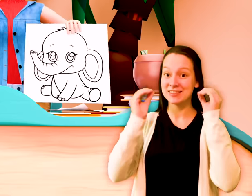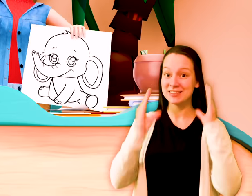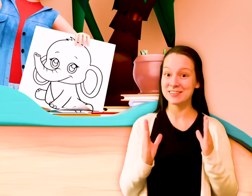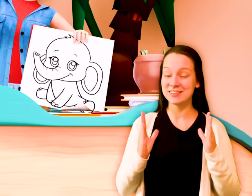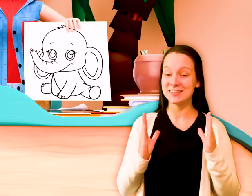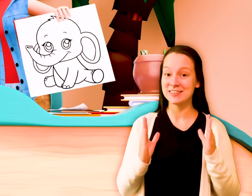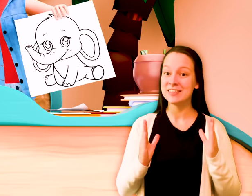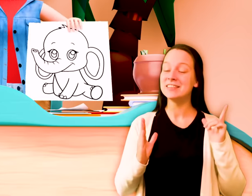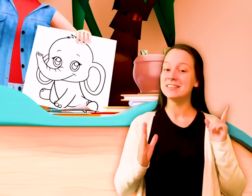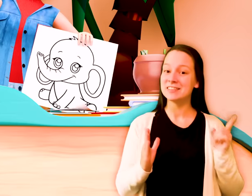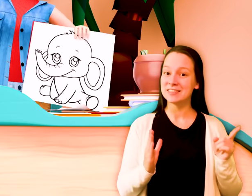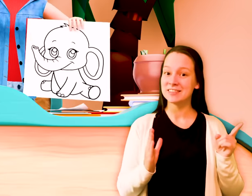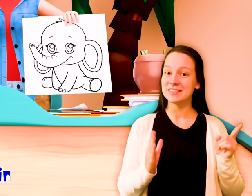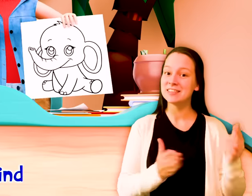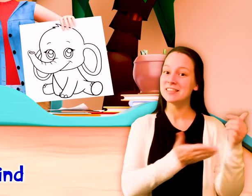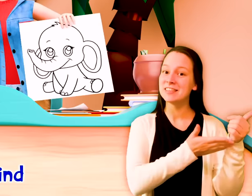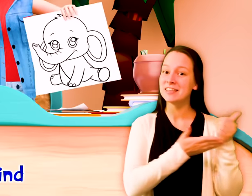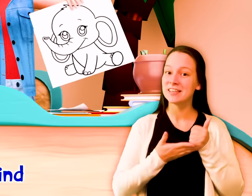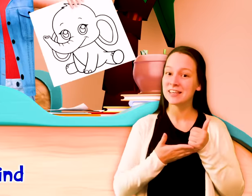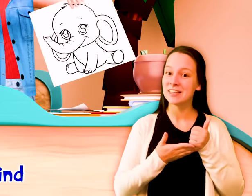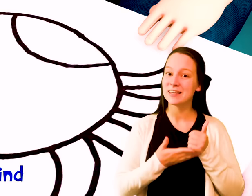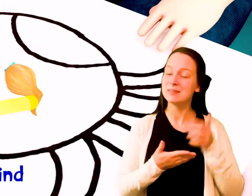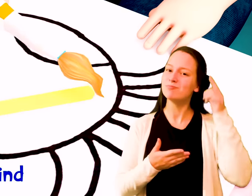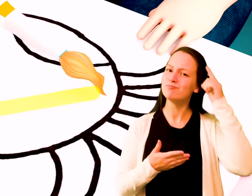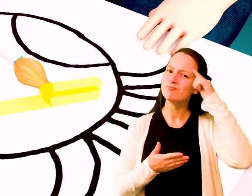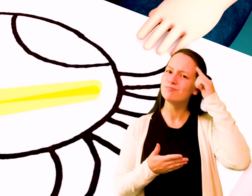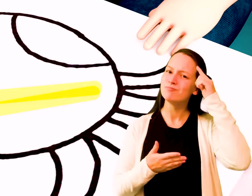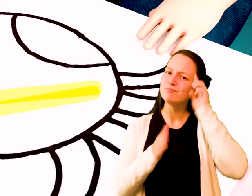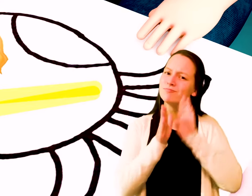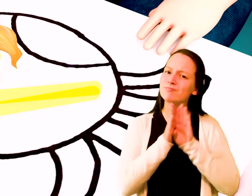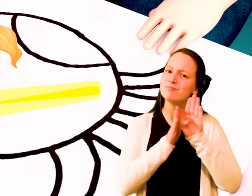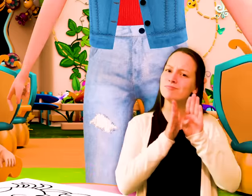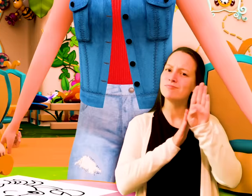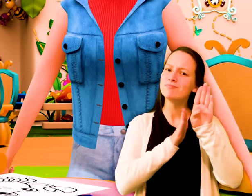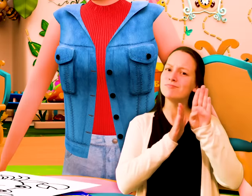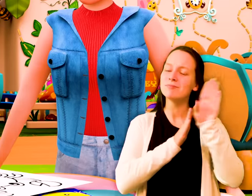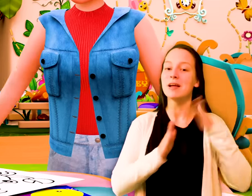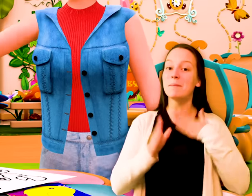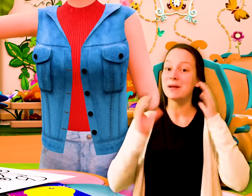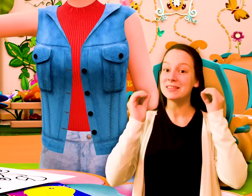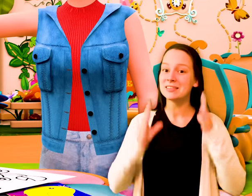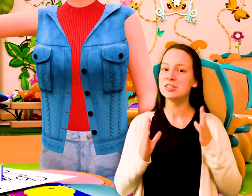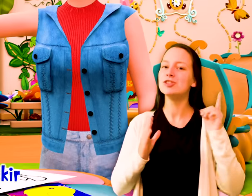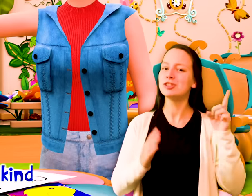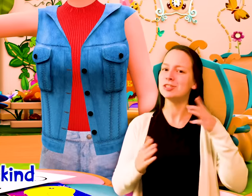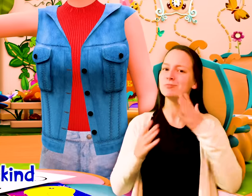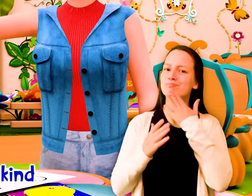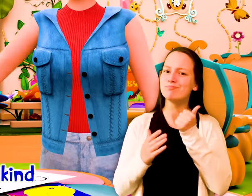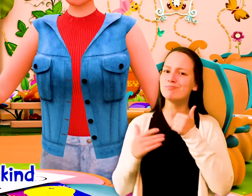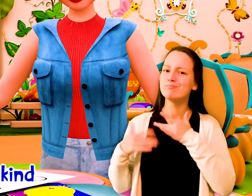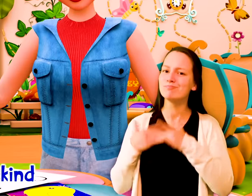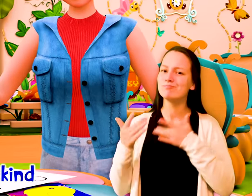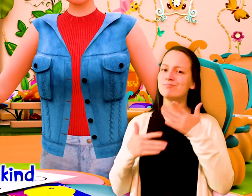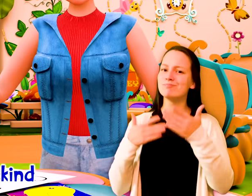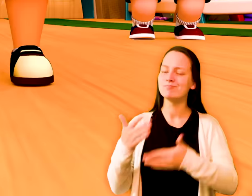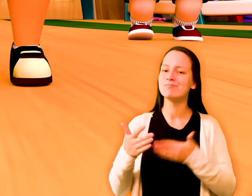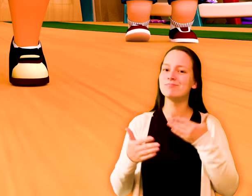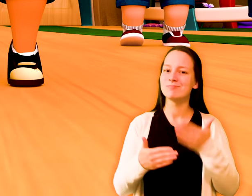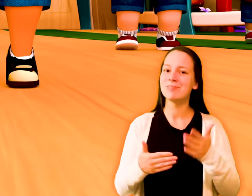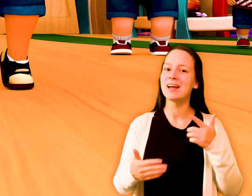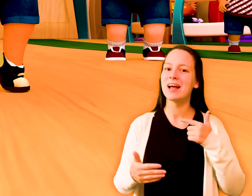My teacher helps my mind. My teacher is sweet and